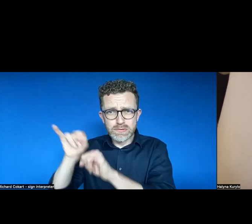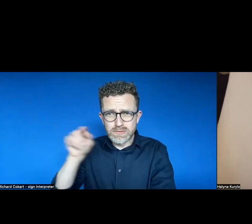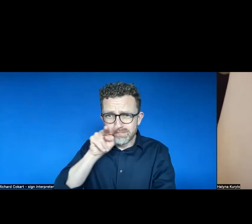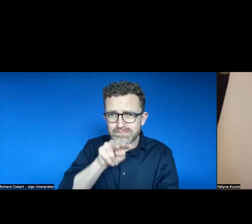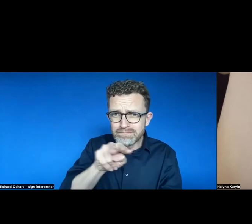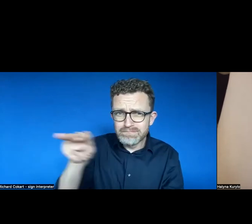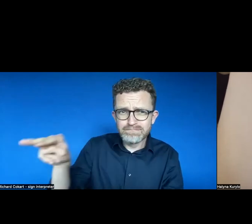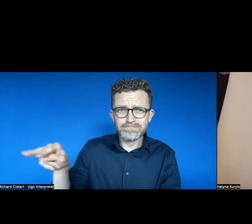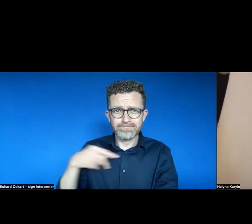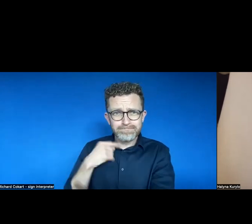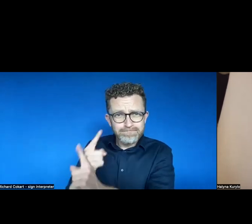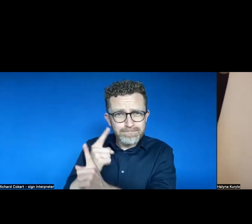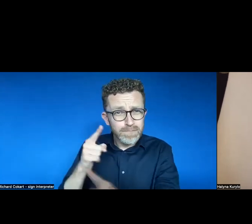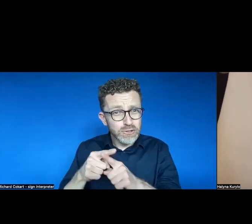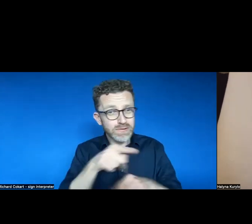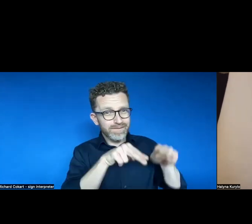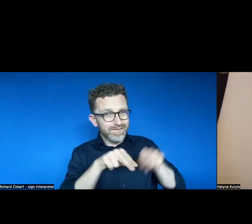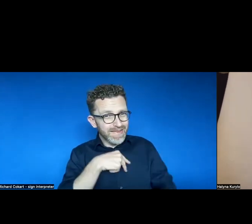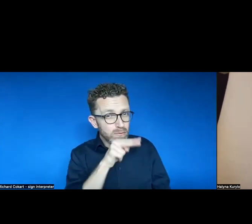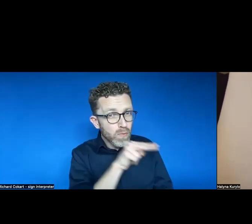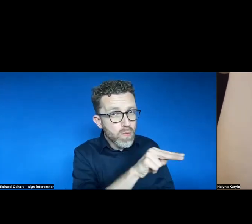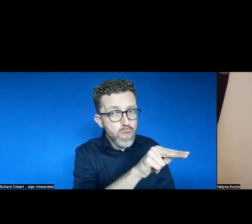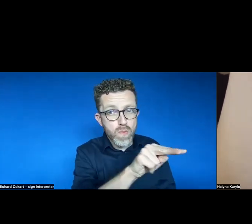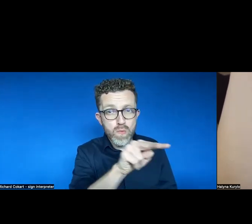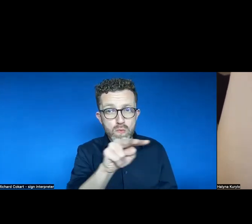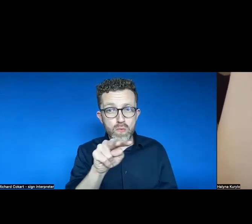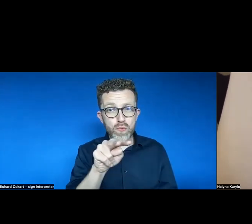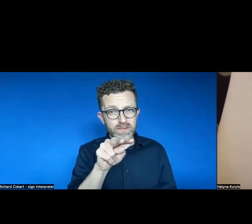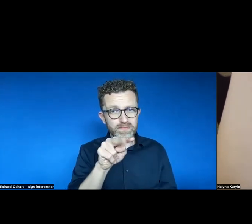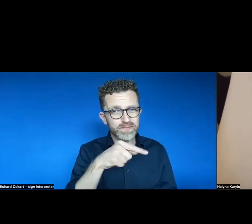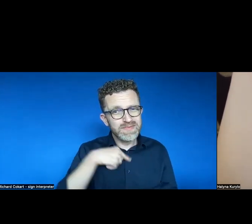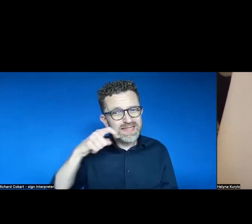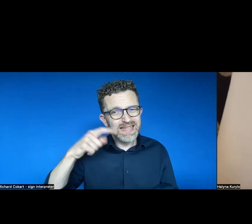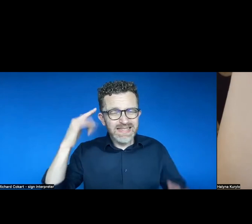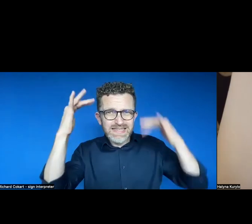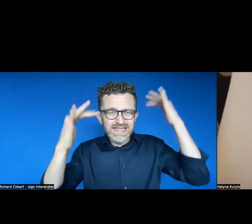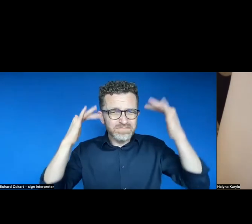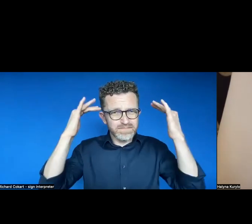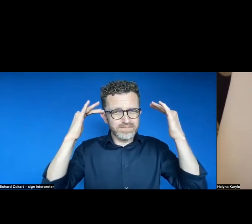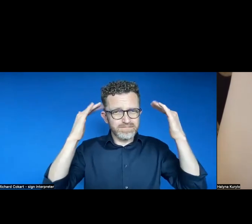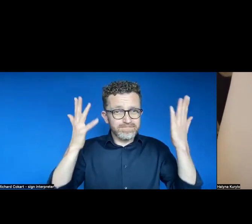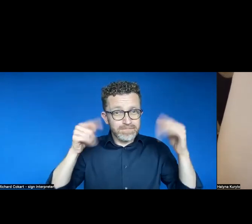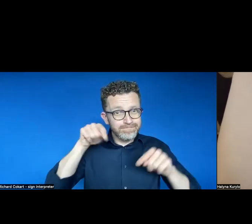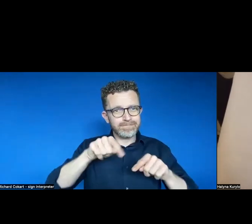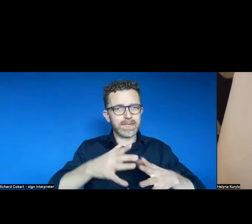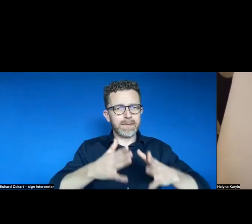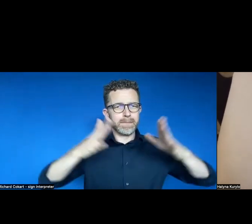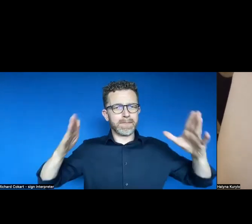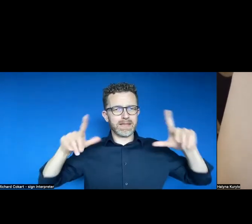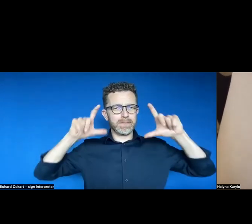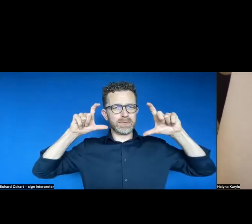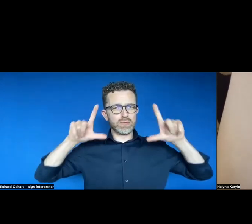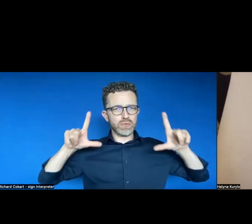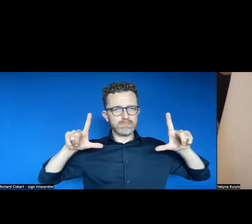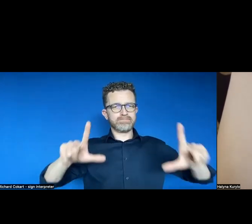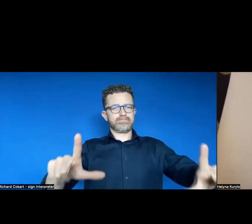gloss over, as I said, to gloss over the bigger pain and bigger issue. If we do not stop institutions now,